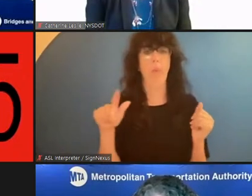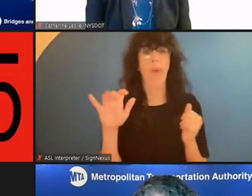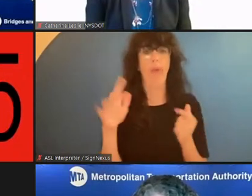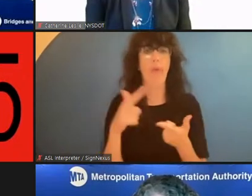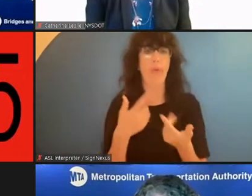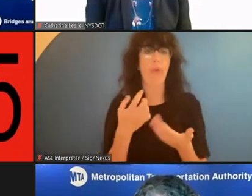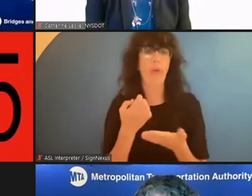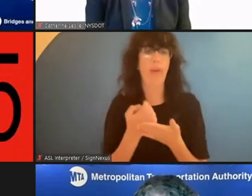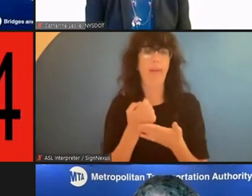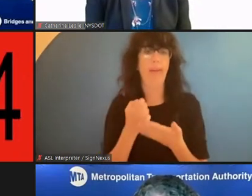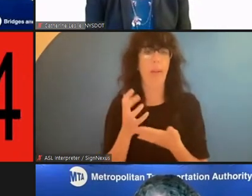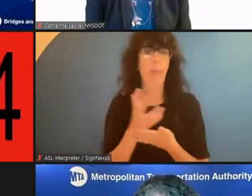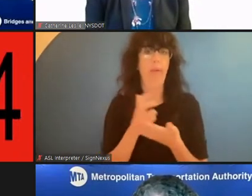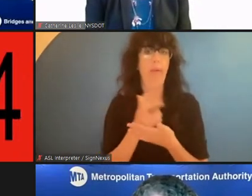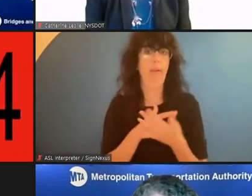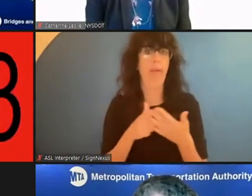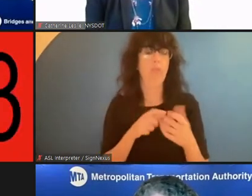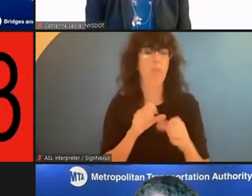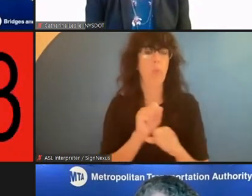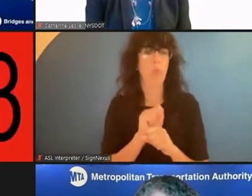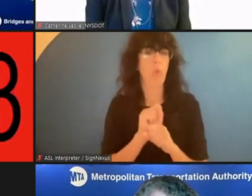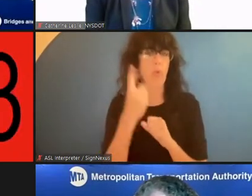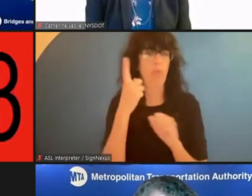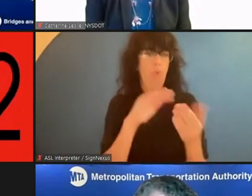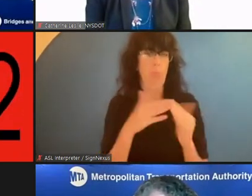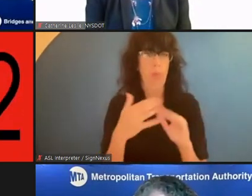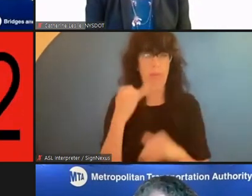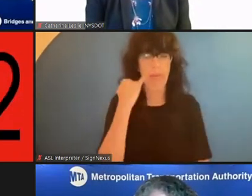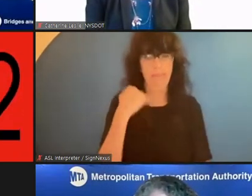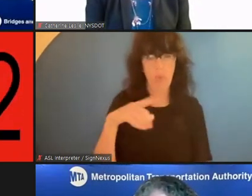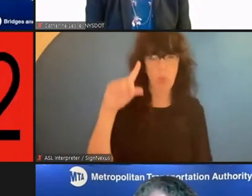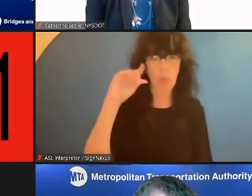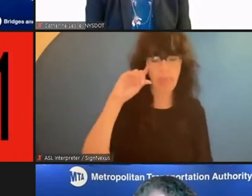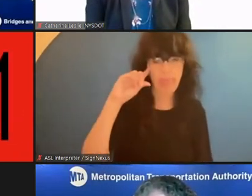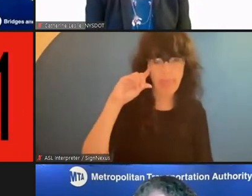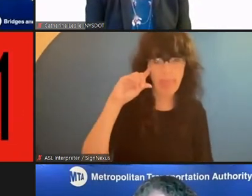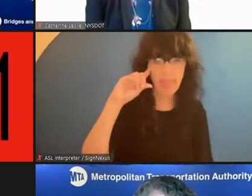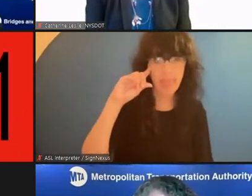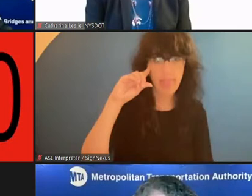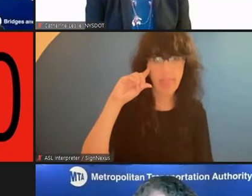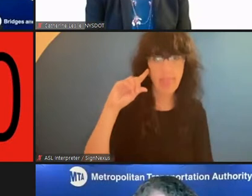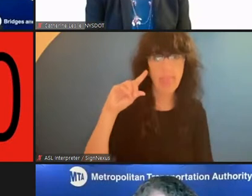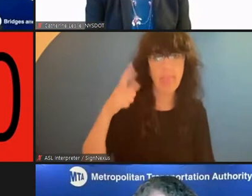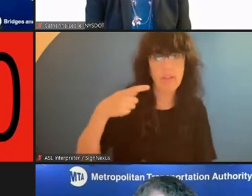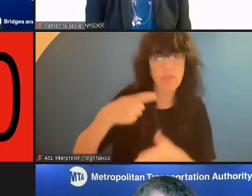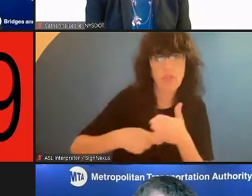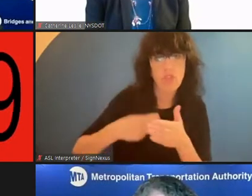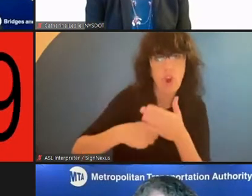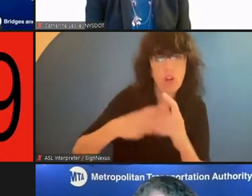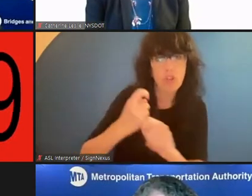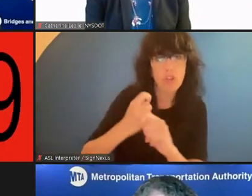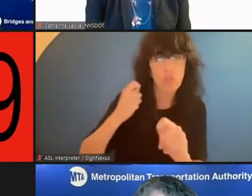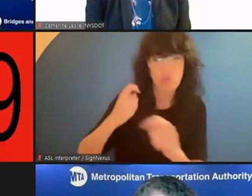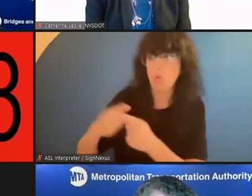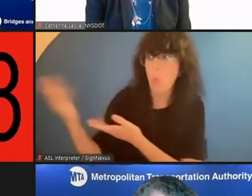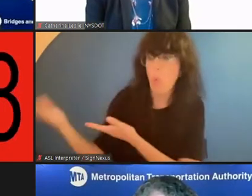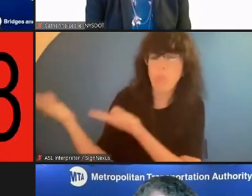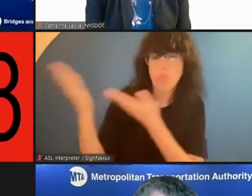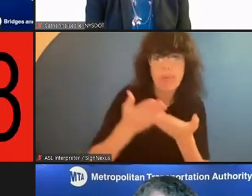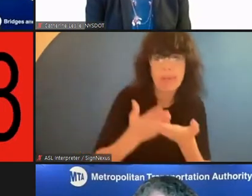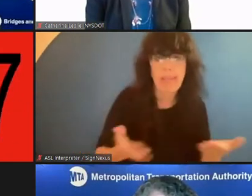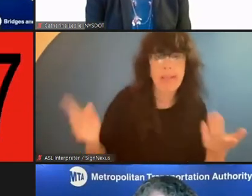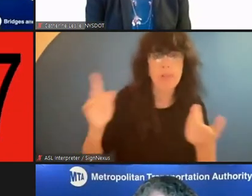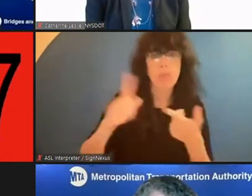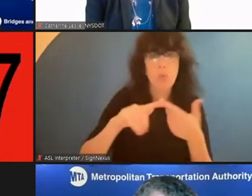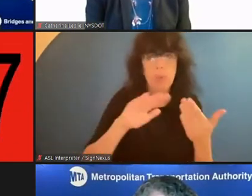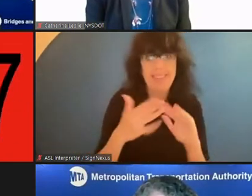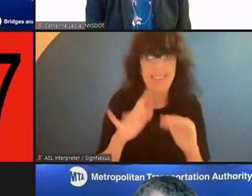workforce of the community and if you think that charging charging trucks that bringing the supplies to the city are